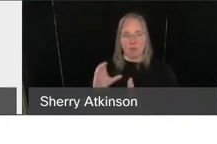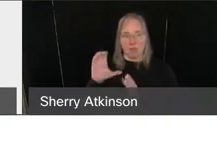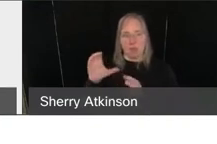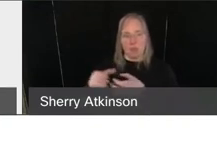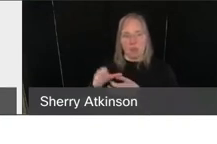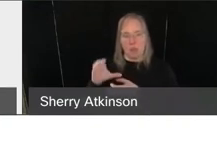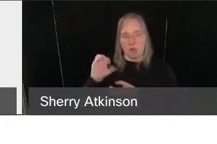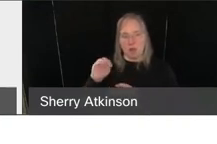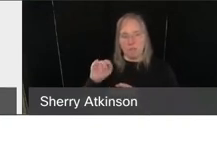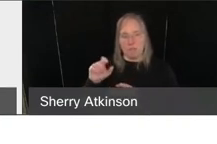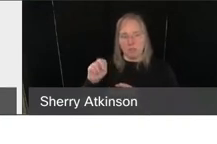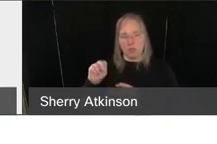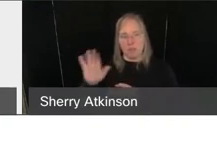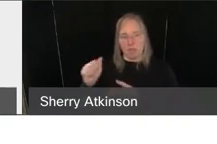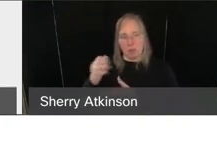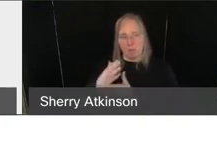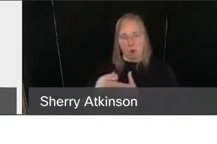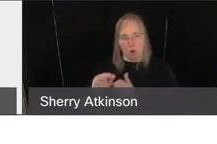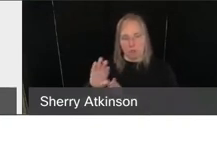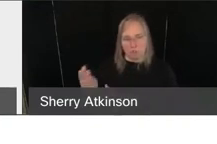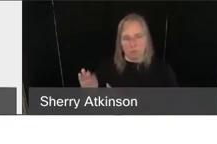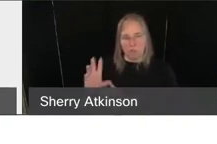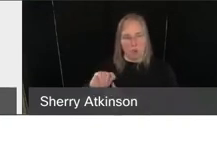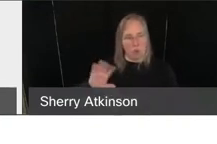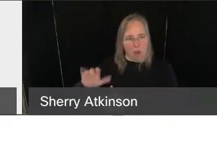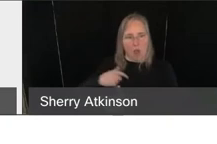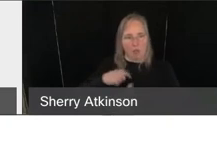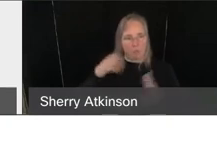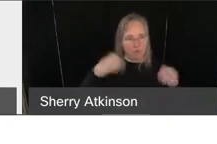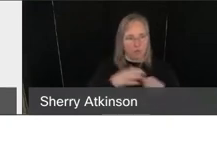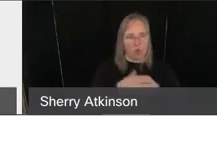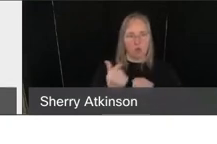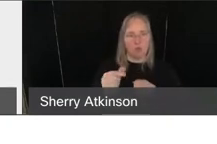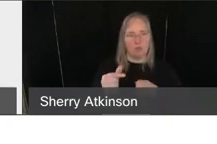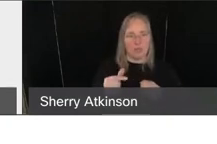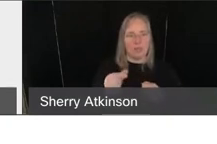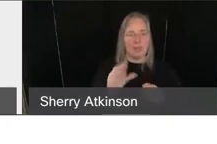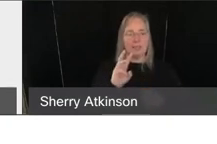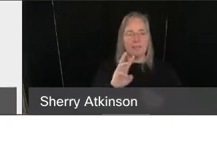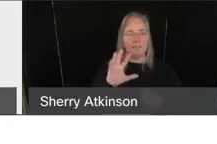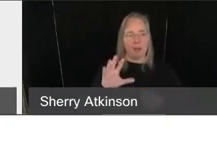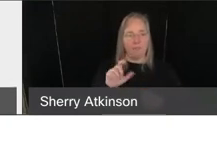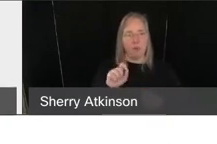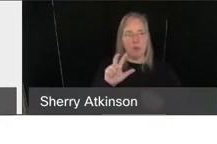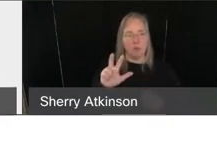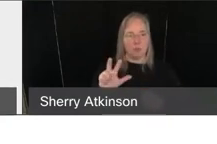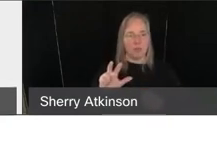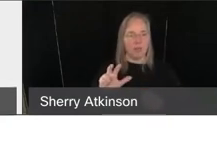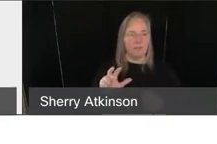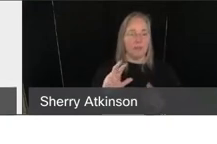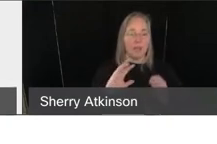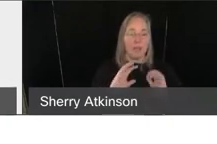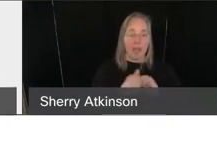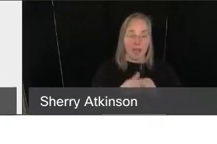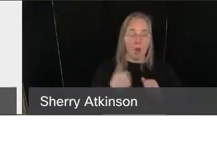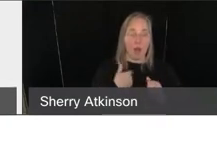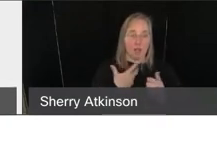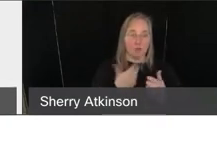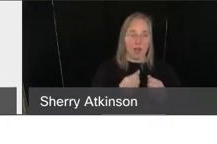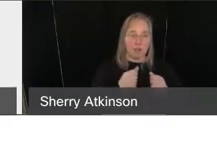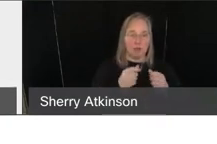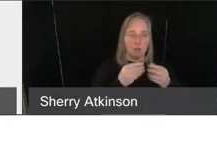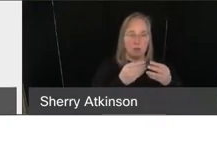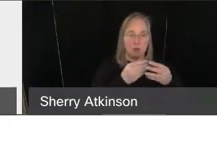costs. So I'm going to focus on the county's portion of the costs, which is 65.3. How we broke it, I tried to break it out for you